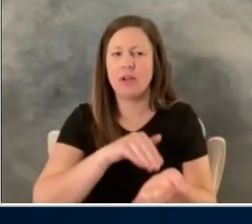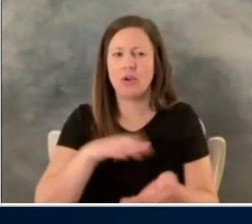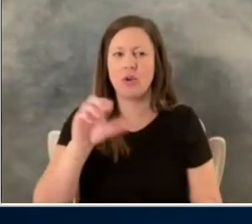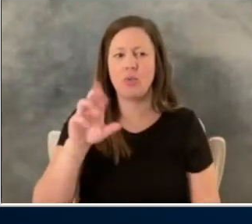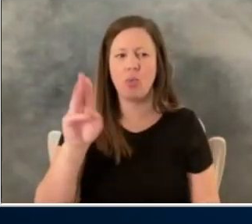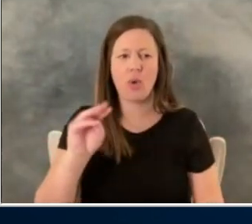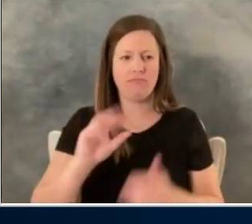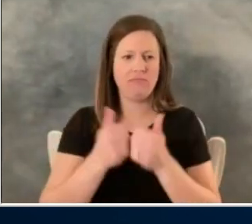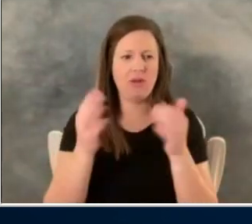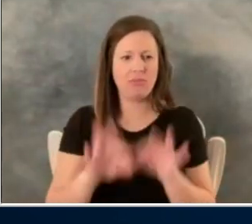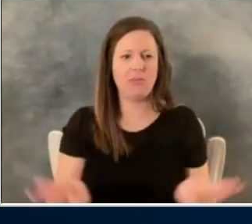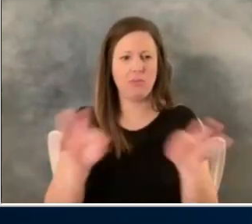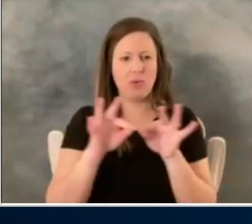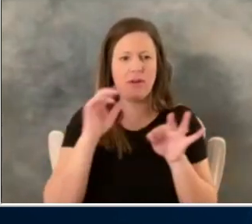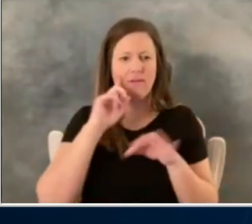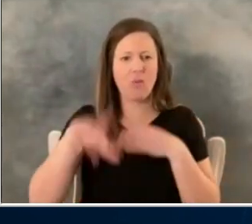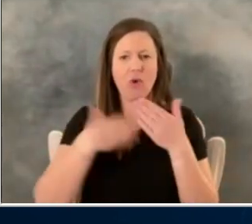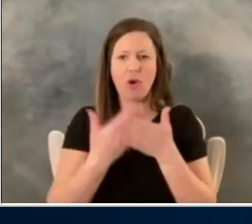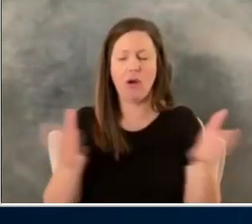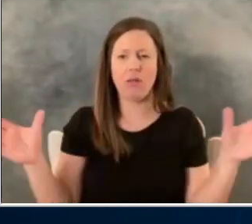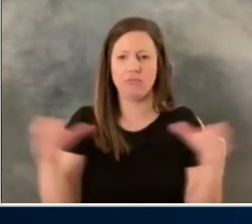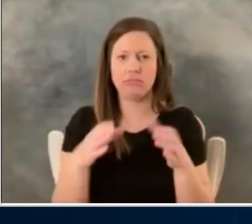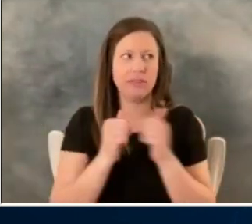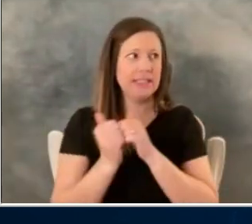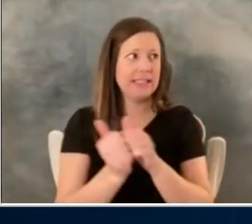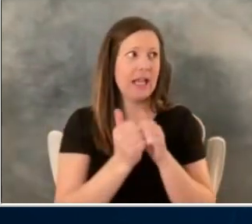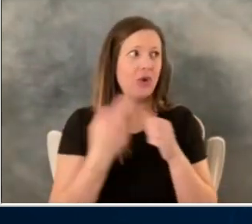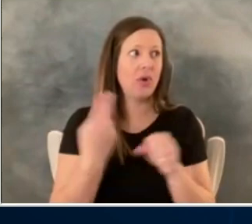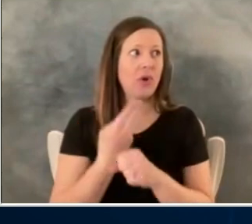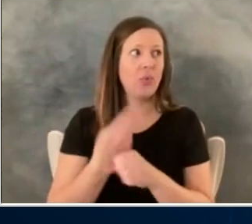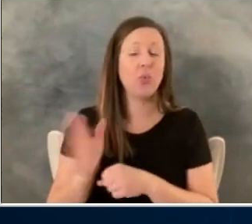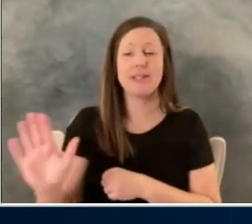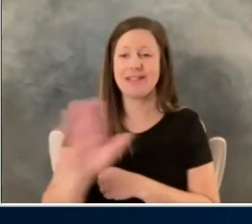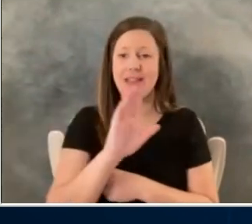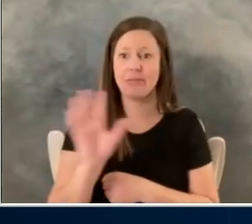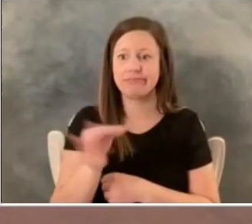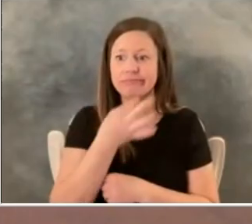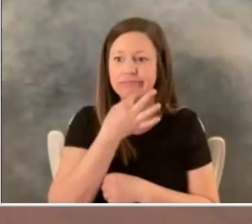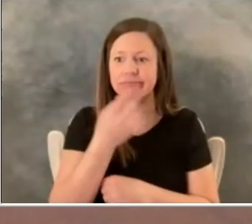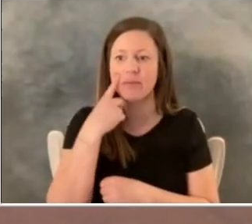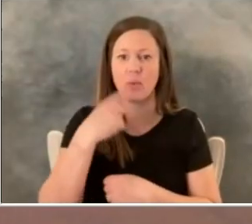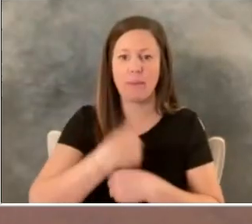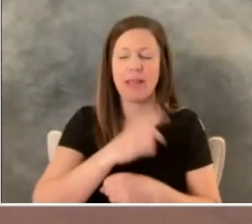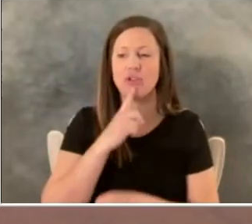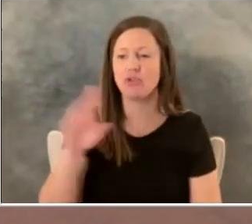come together and use their expertise to help get a patient like Yuri on the right path?